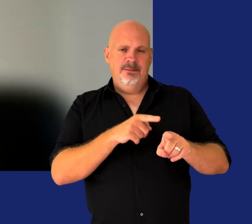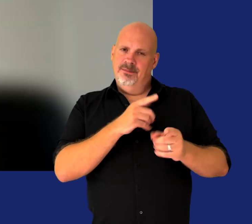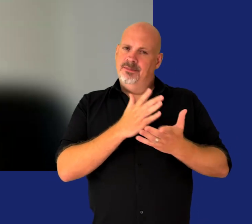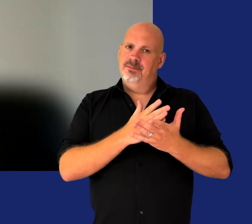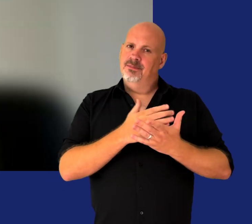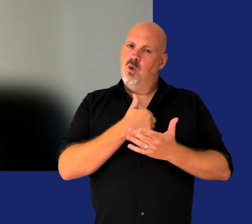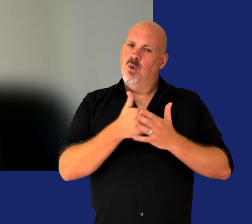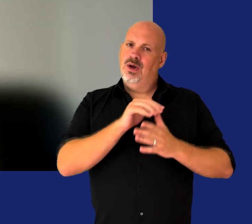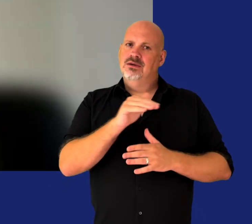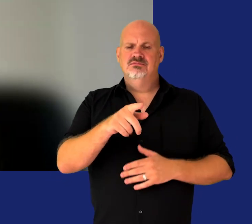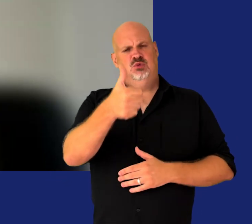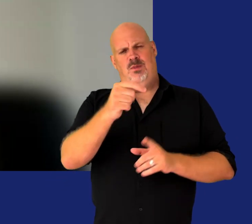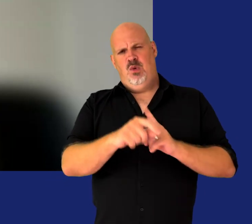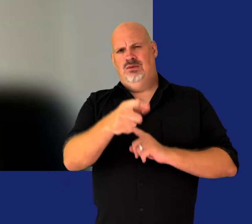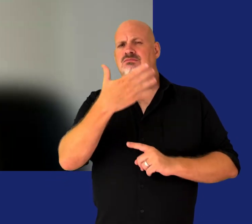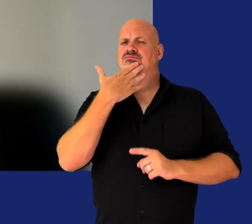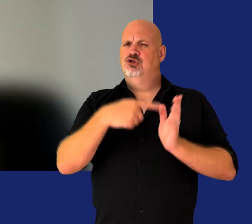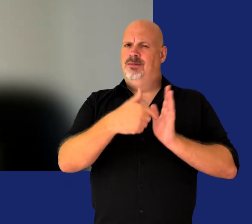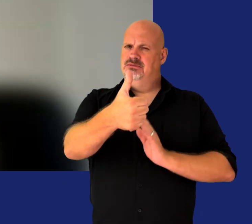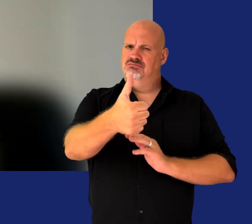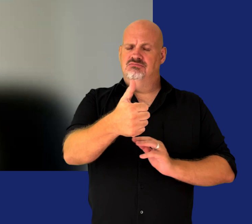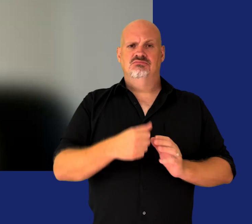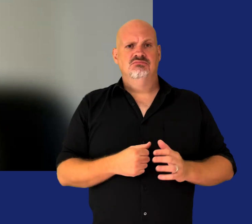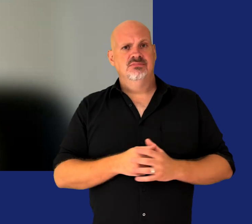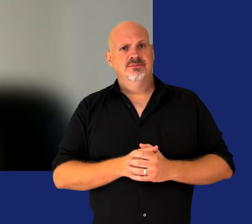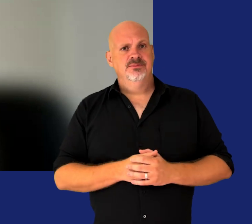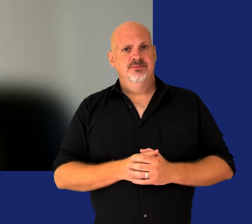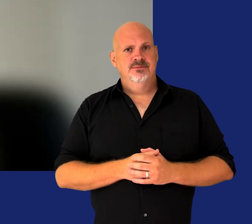That's a really good point. Yeah, thank you, Thomas.